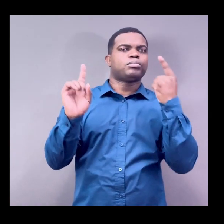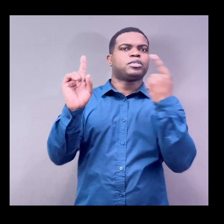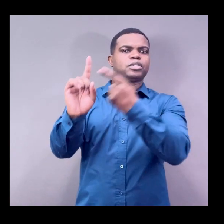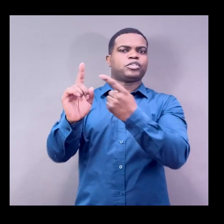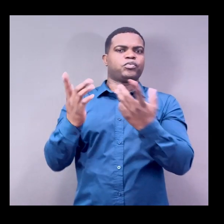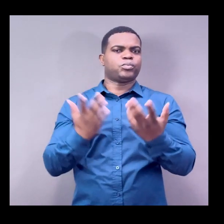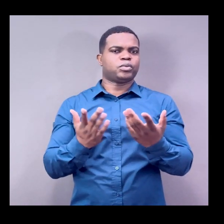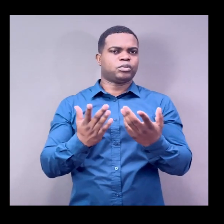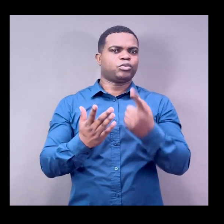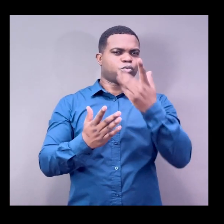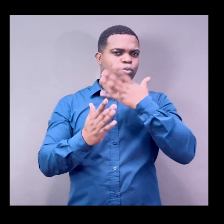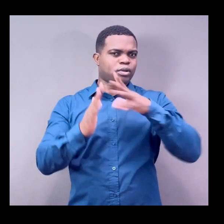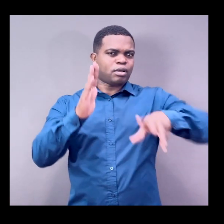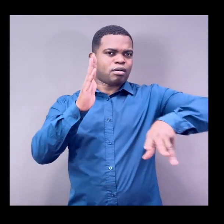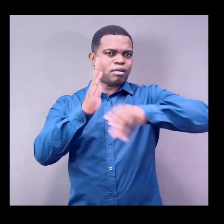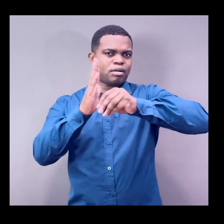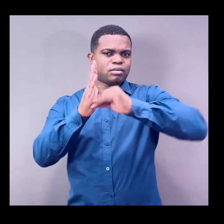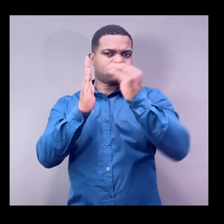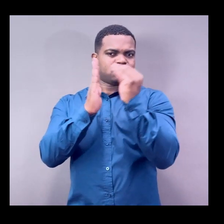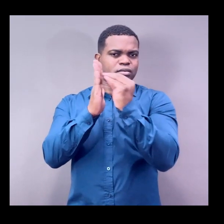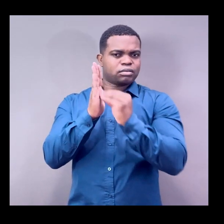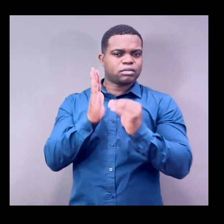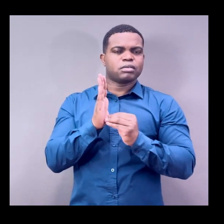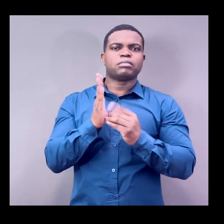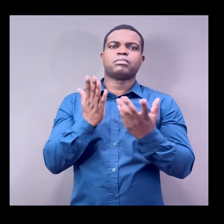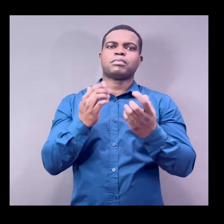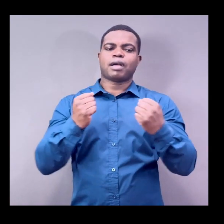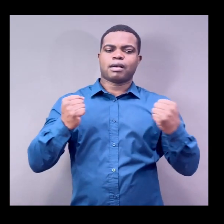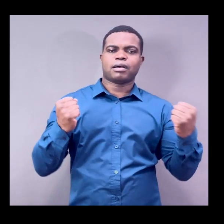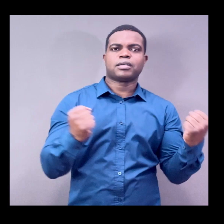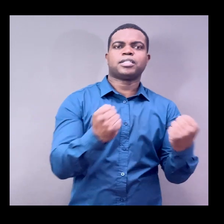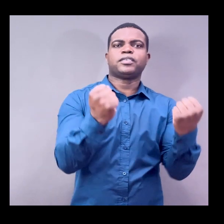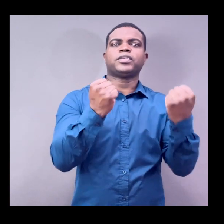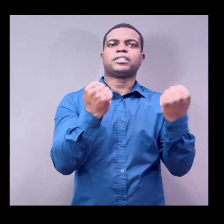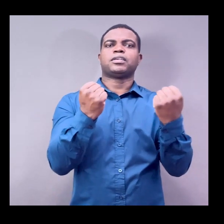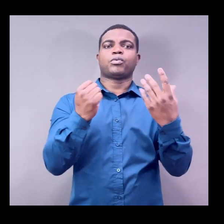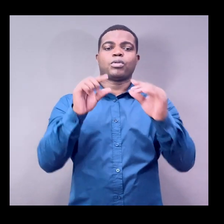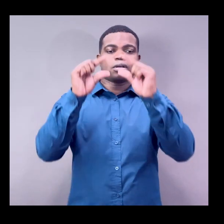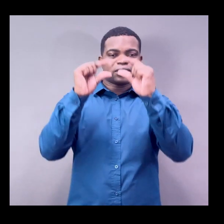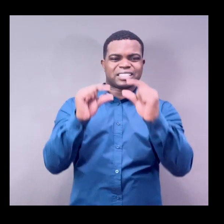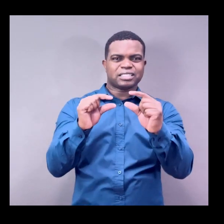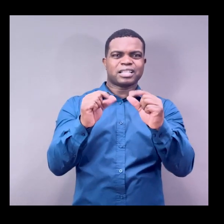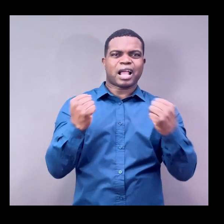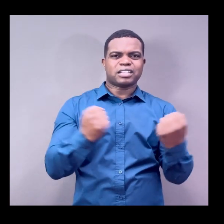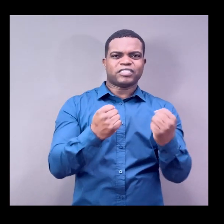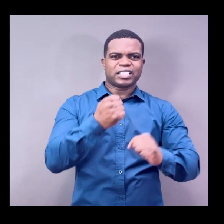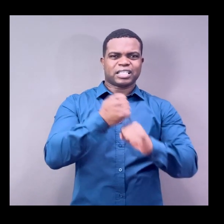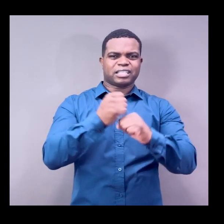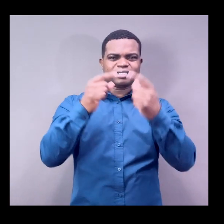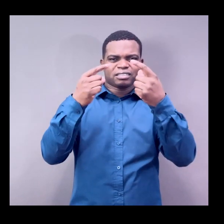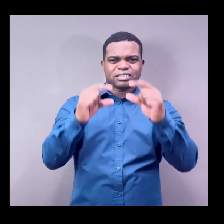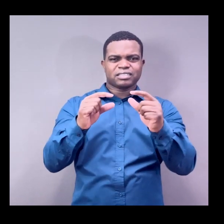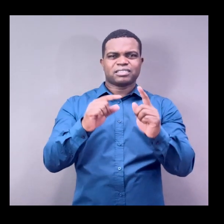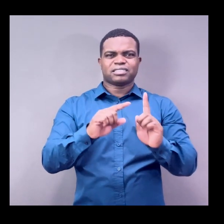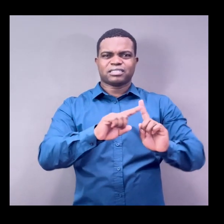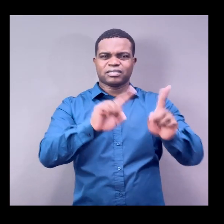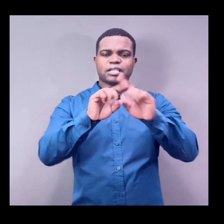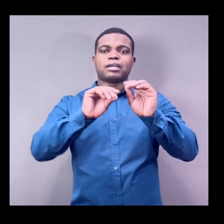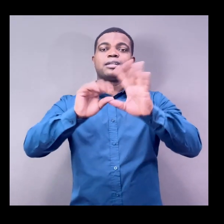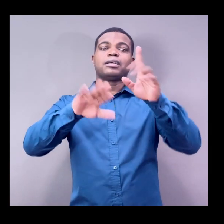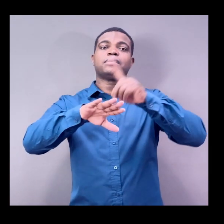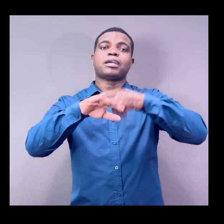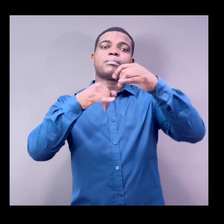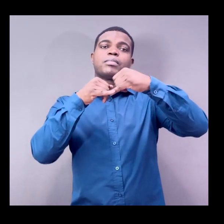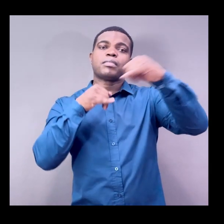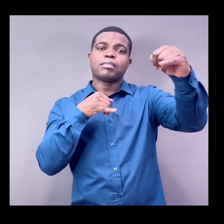can decide to add your objectives, your activity, your sub-activity, the output of your